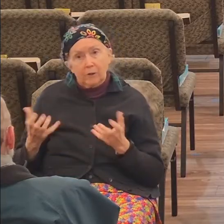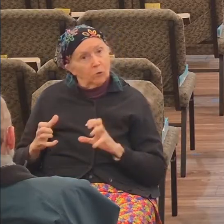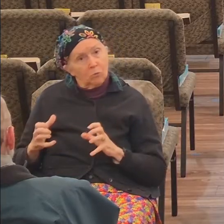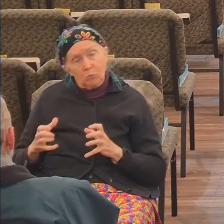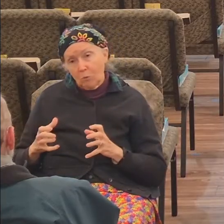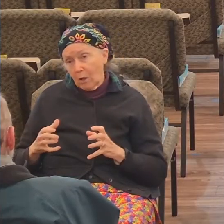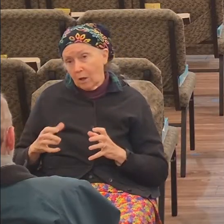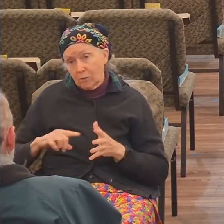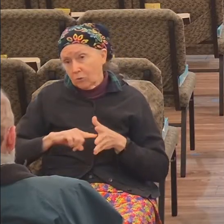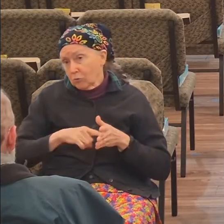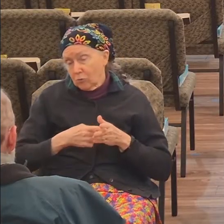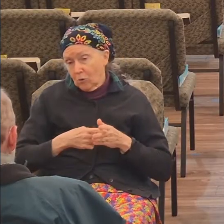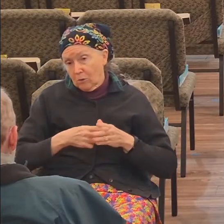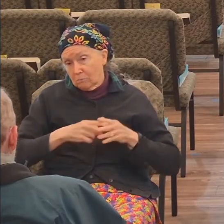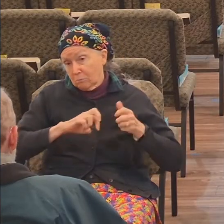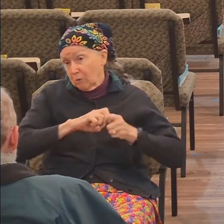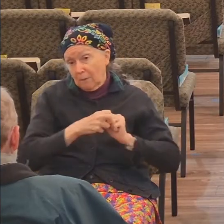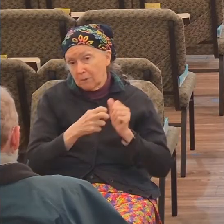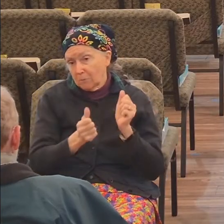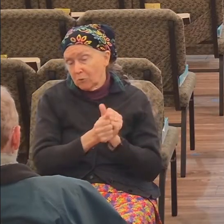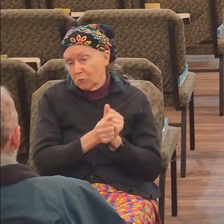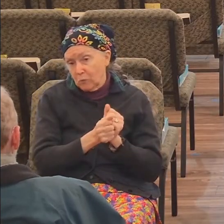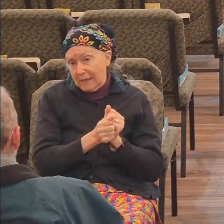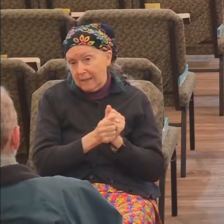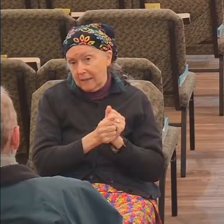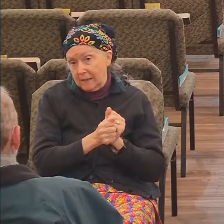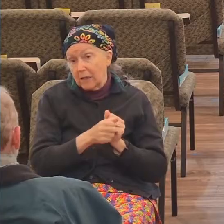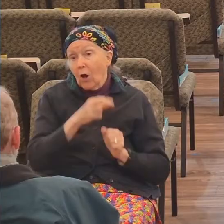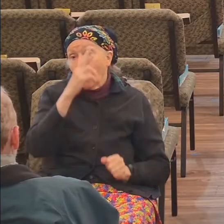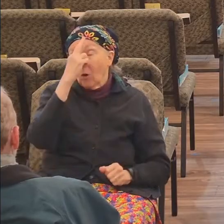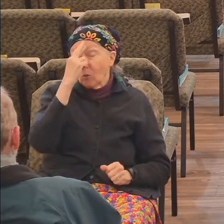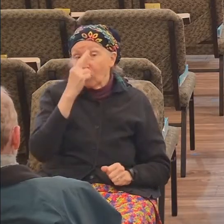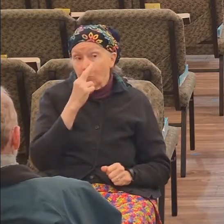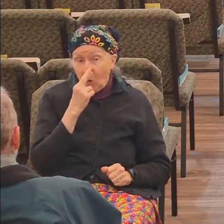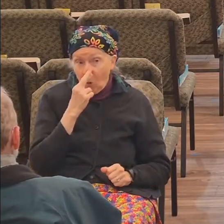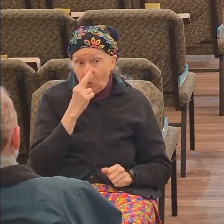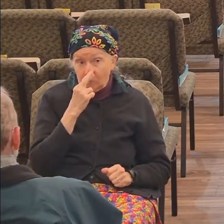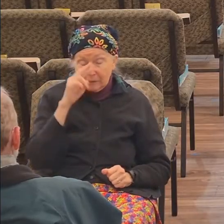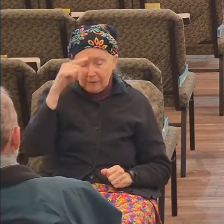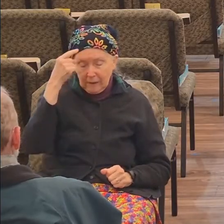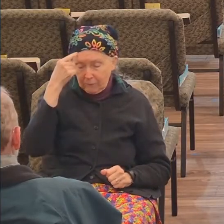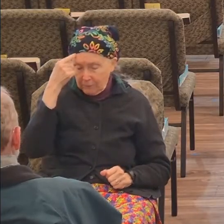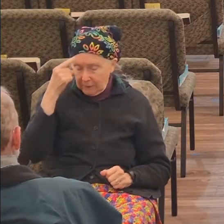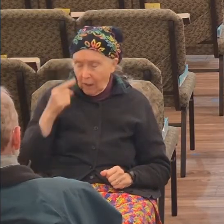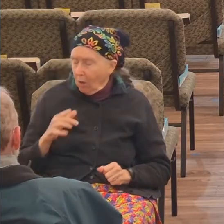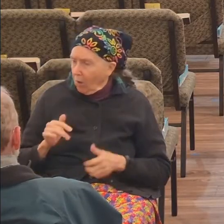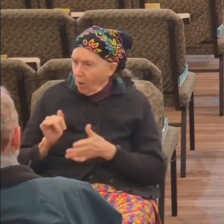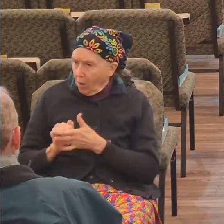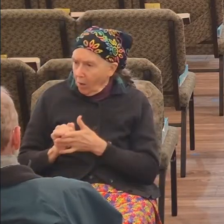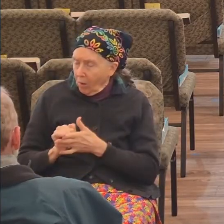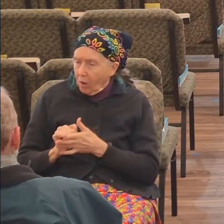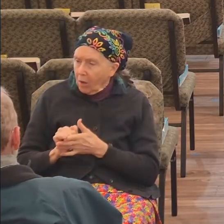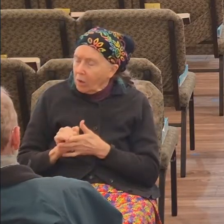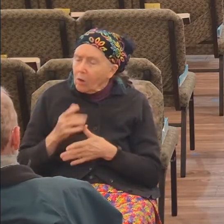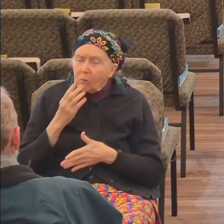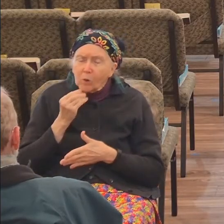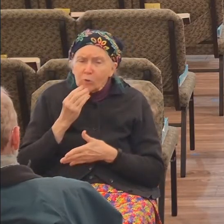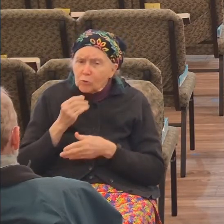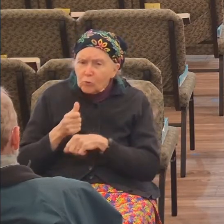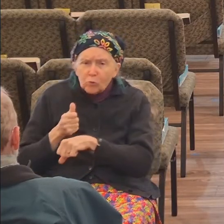Rome, okay? And this was a potential problem because they were saying, what was the